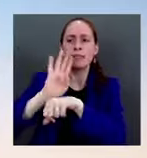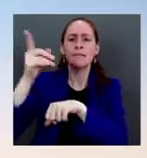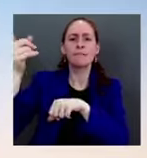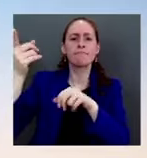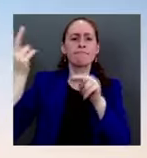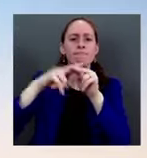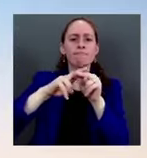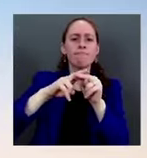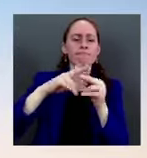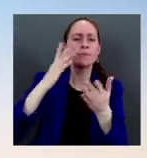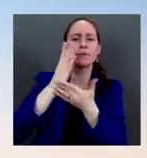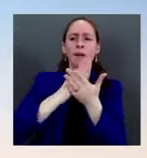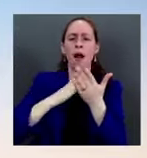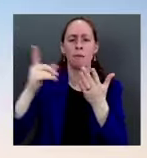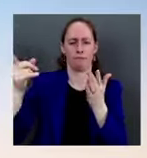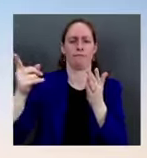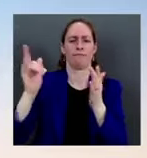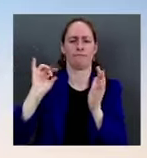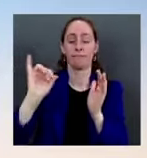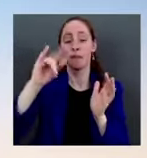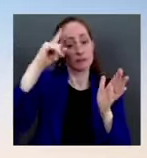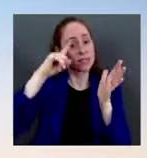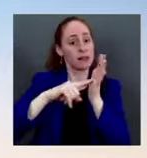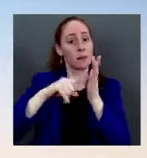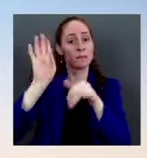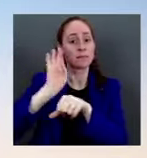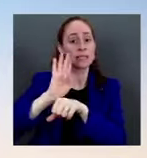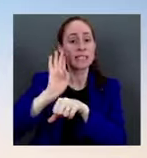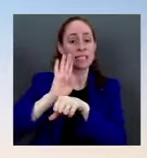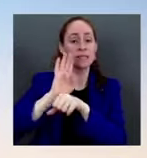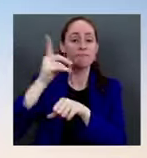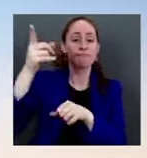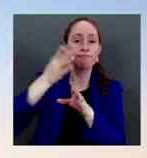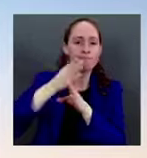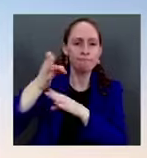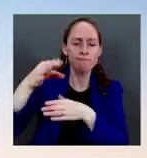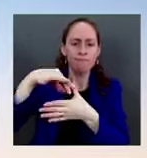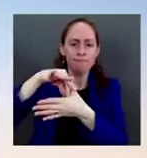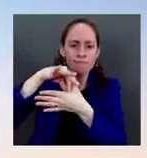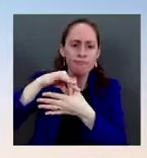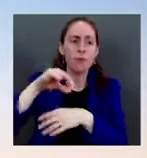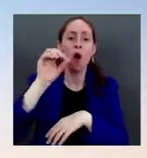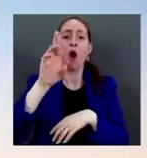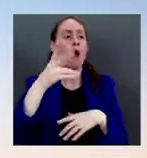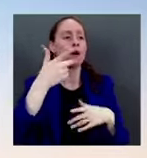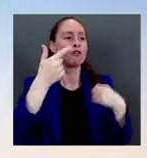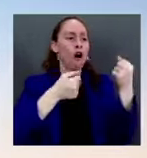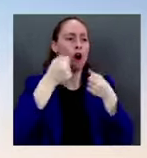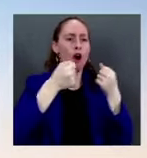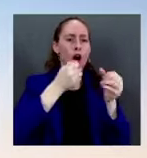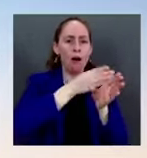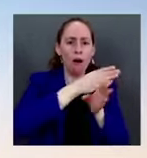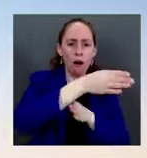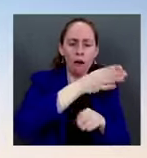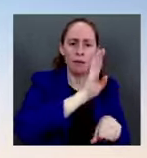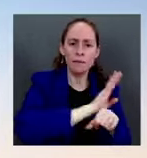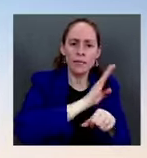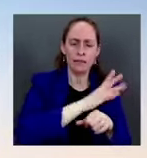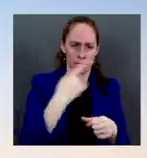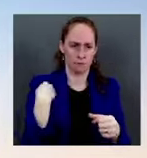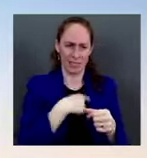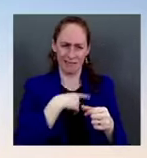meat? And so what we've been trying to do is attack every issue in each of the industries as they are coming up, right? If you look at oil and gas and